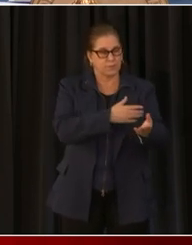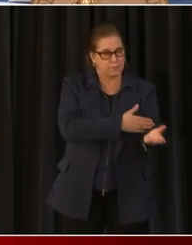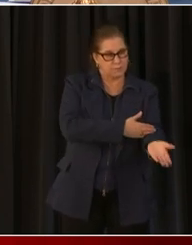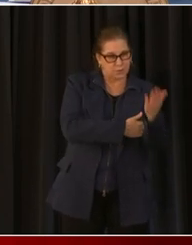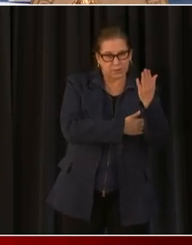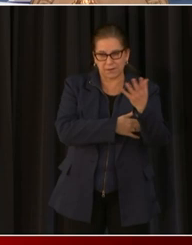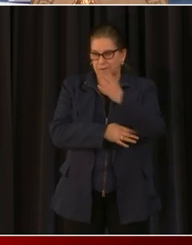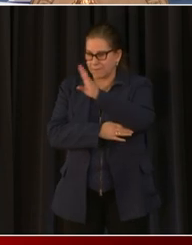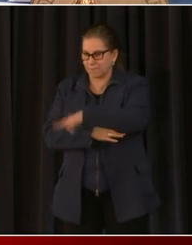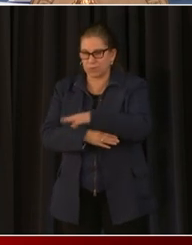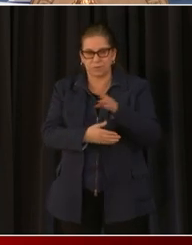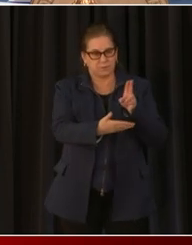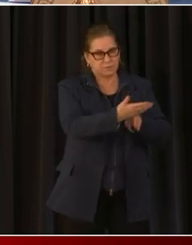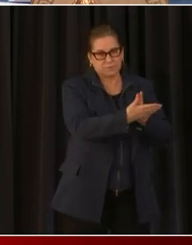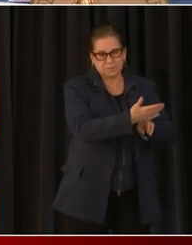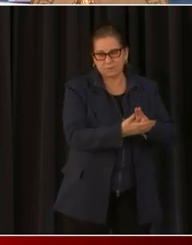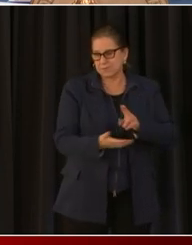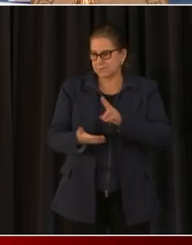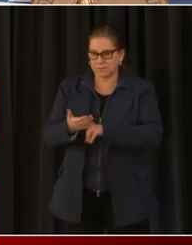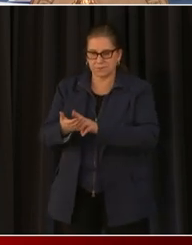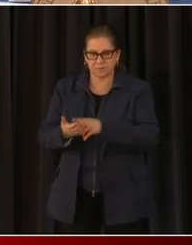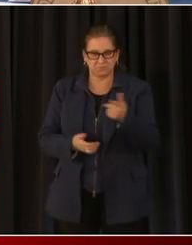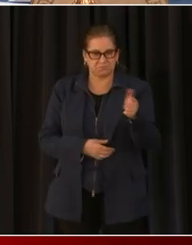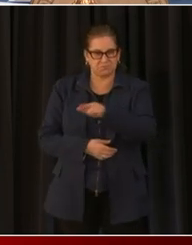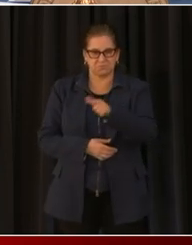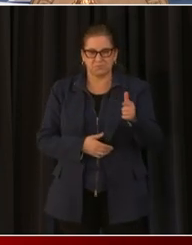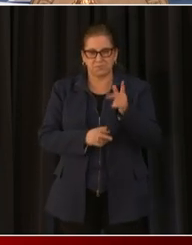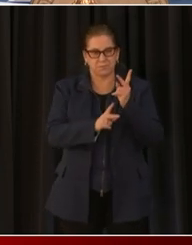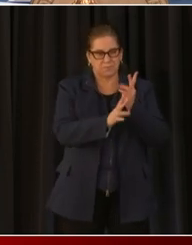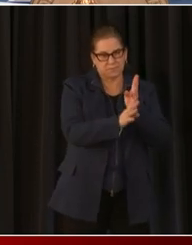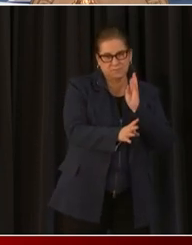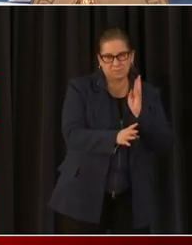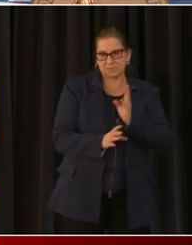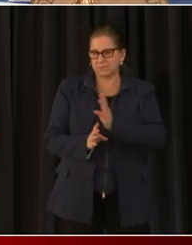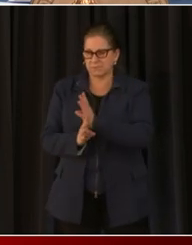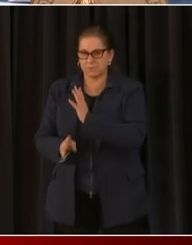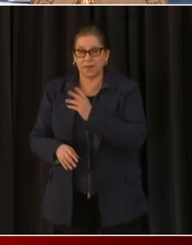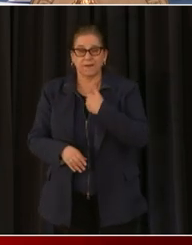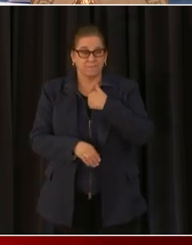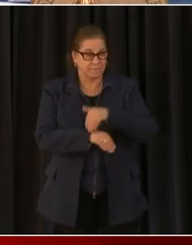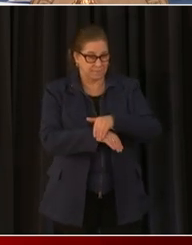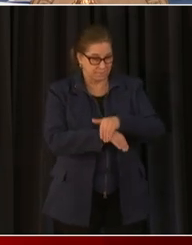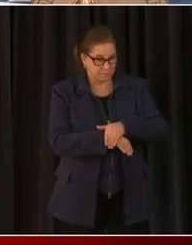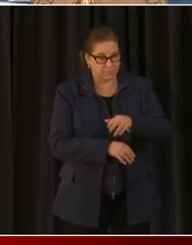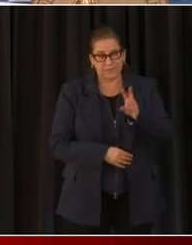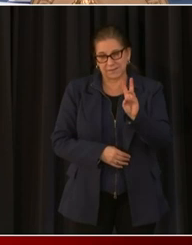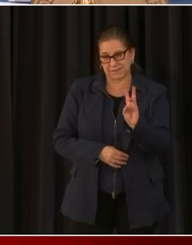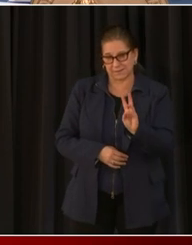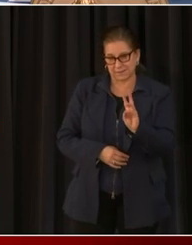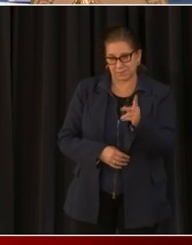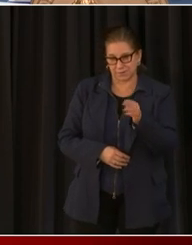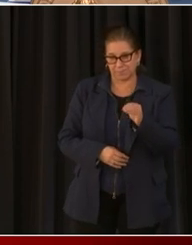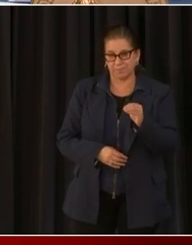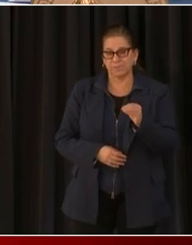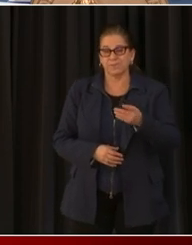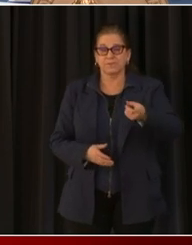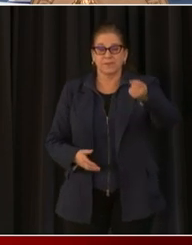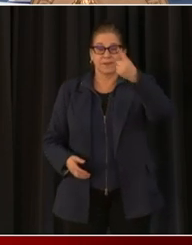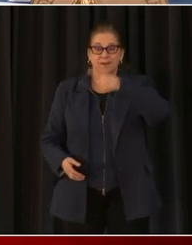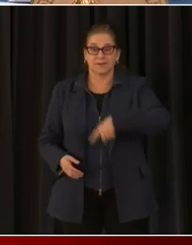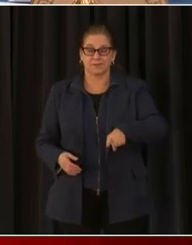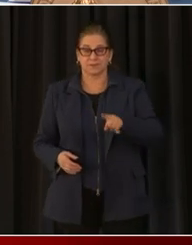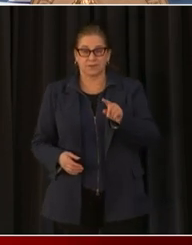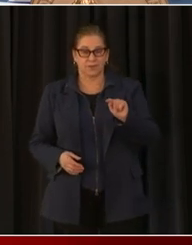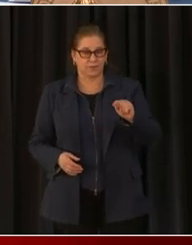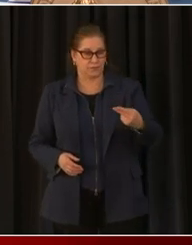sign-ups. So this week, obviously, there's an evening sign-up at 6 p.m. Next week, on Thursday and